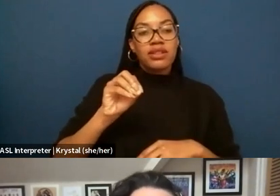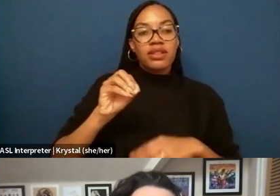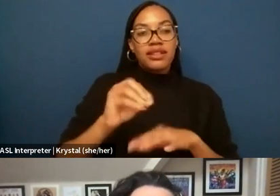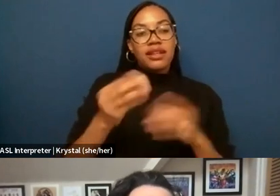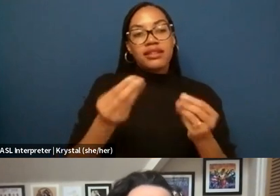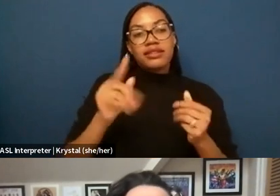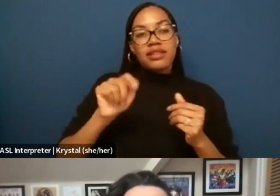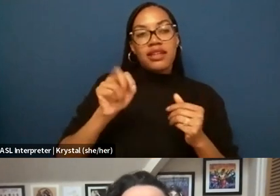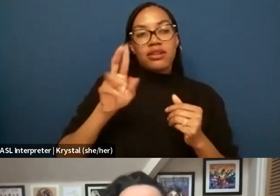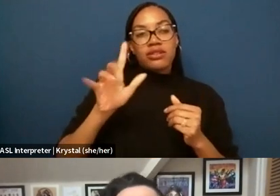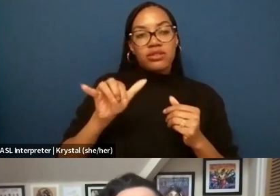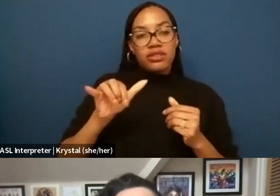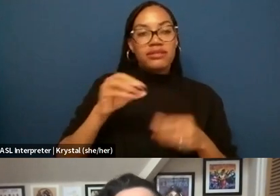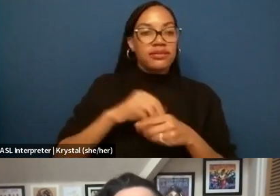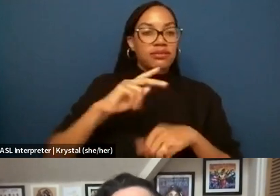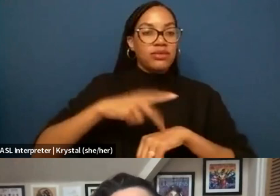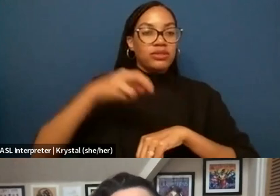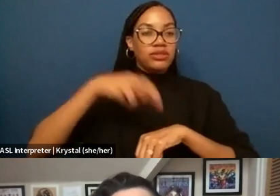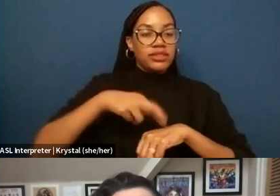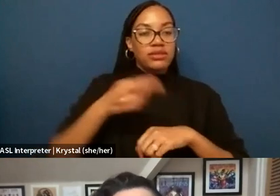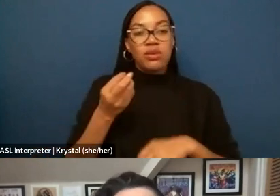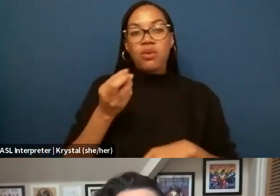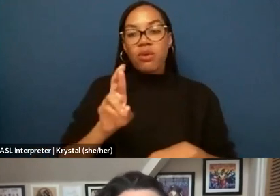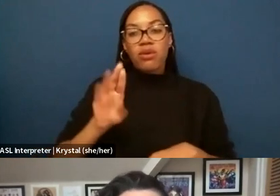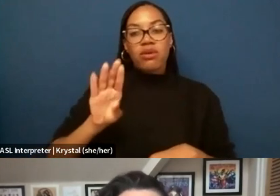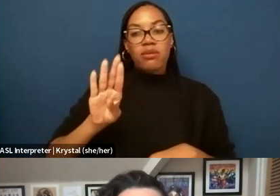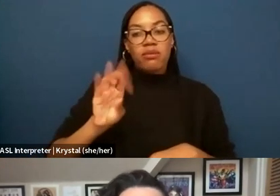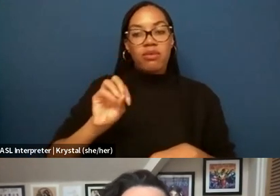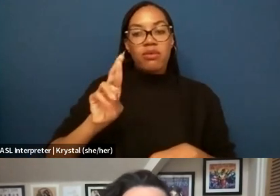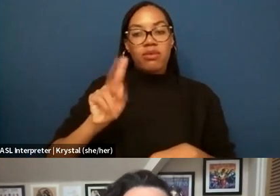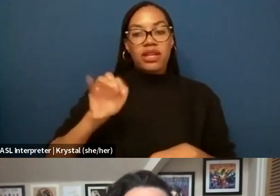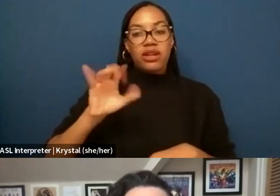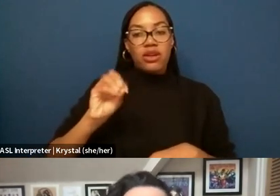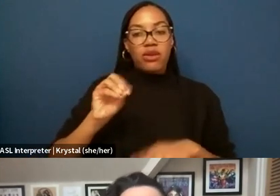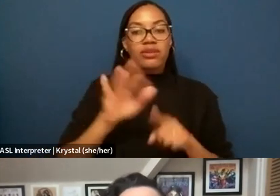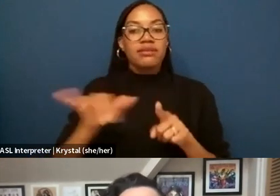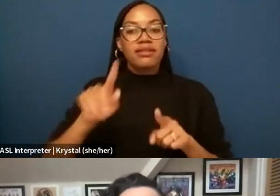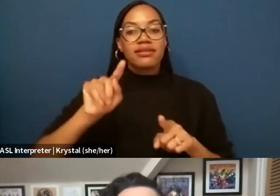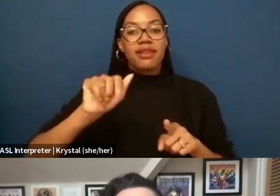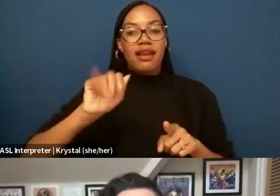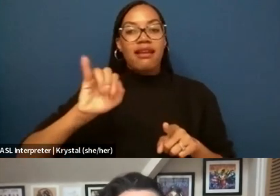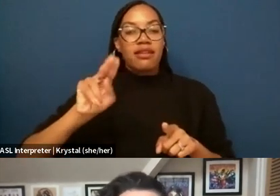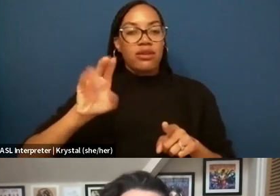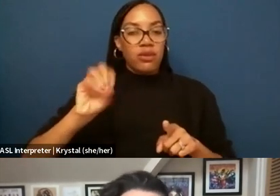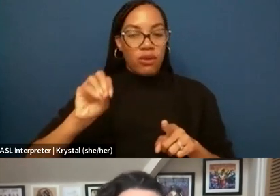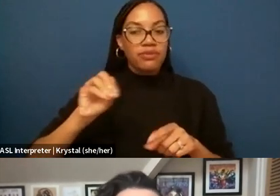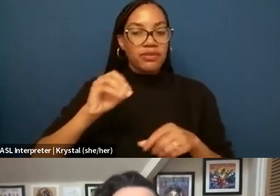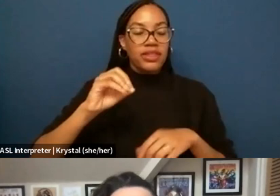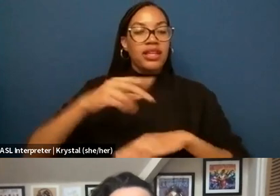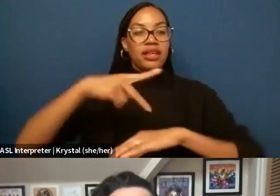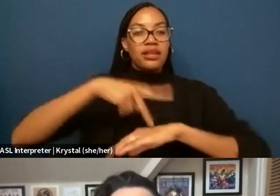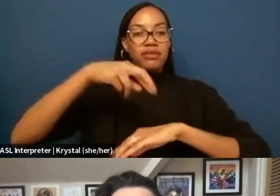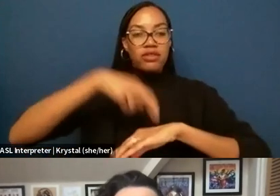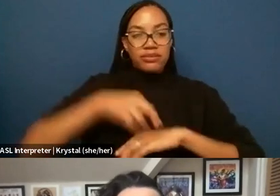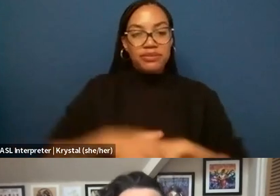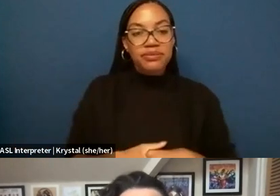Boriquen. And I also call home a space in upstate New York, land of the Esopus tribe of the Lenape people.